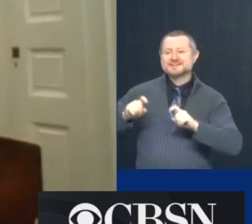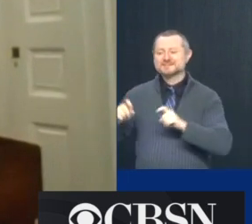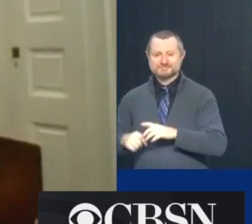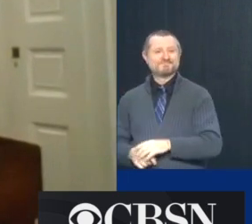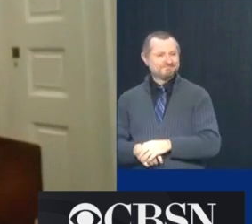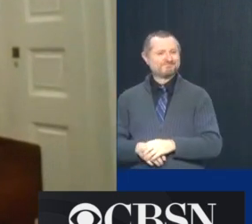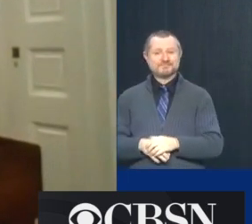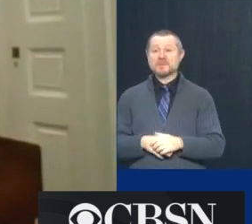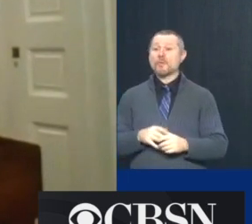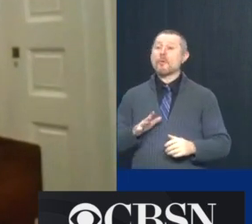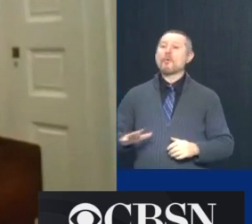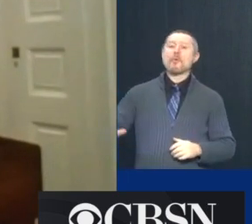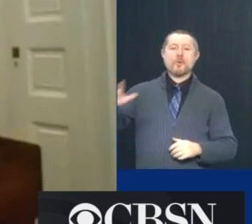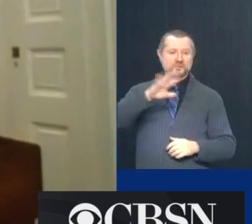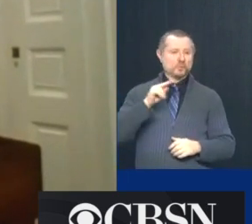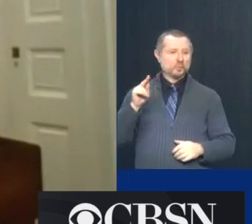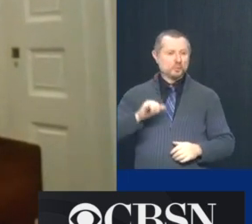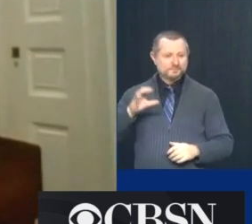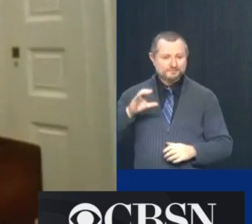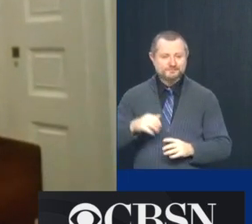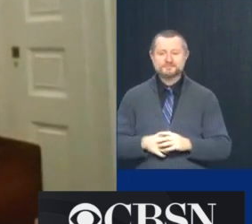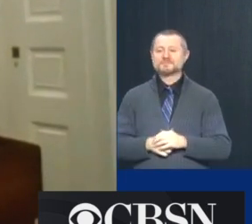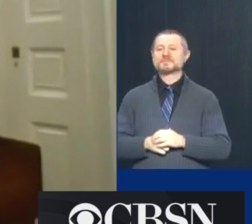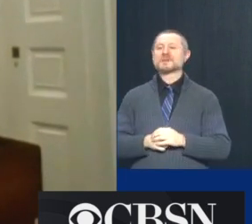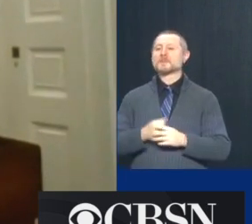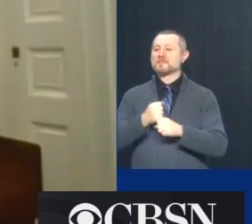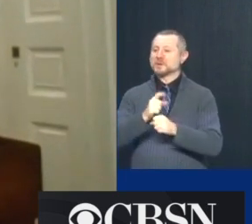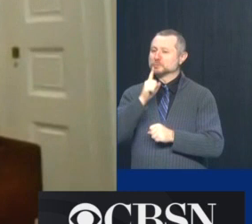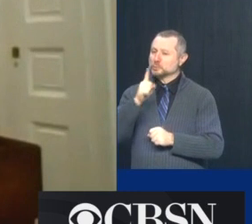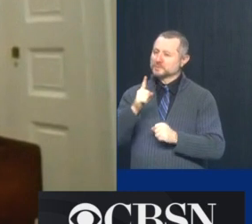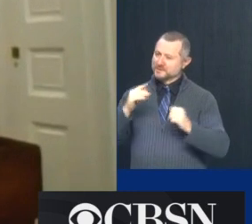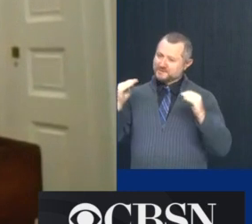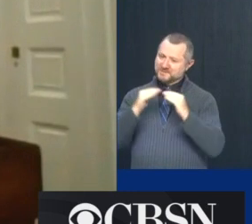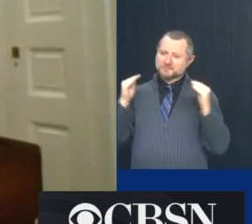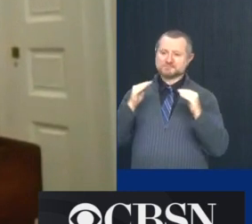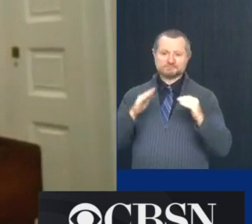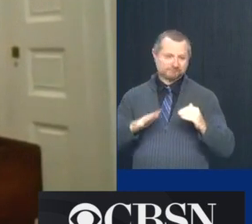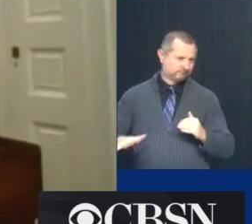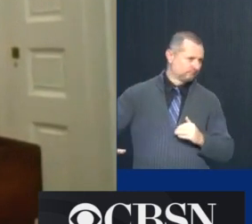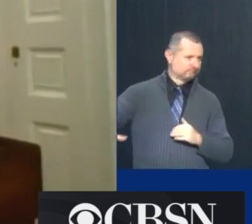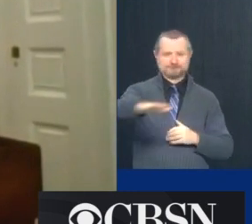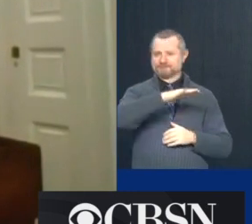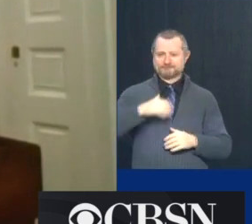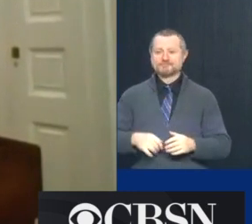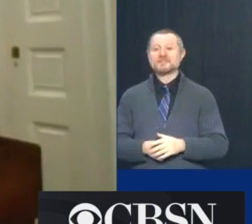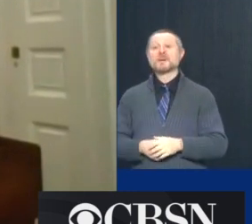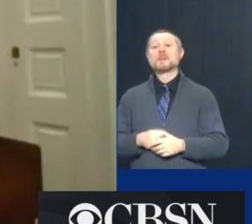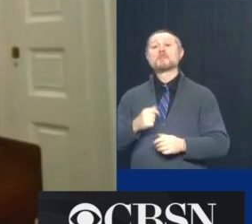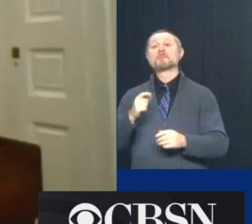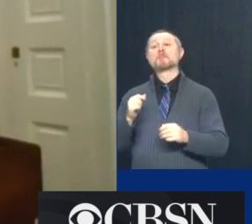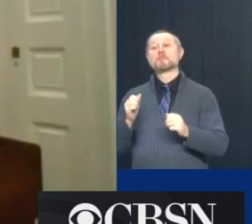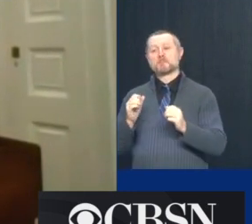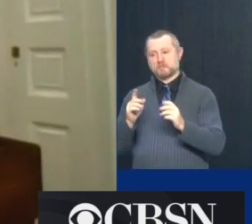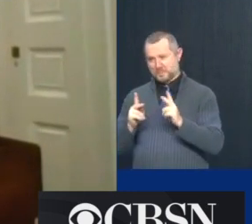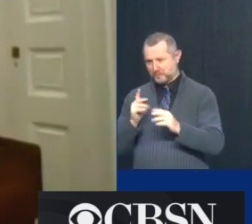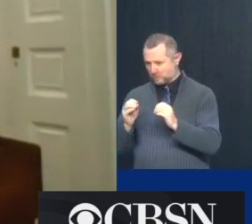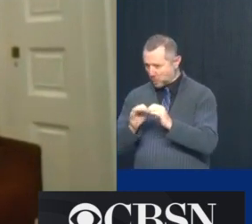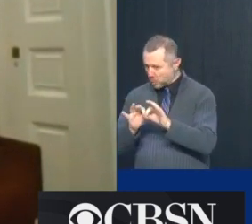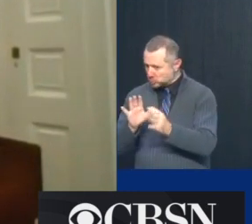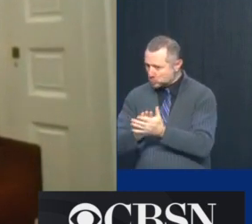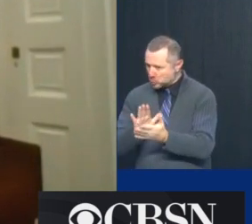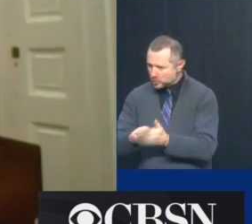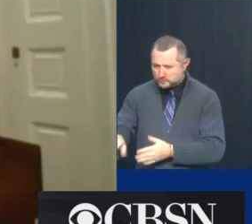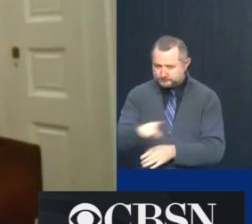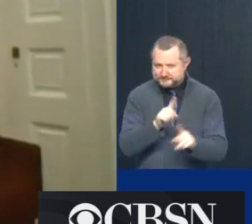all over the city, equitably distributed, as you said, and obviously more deeply in our schools as well. But what we're seeing is